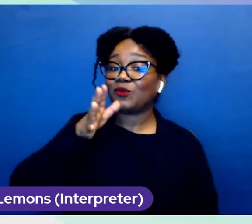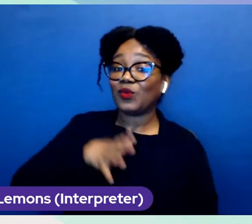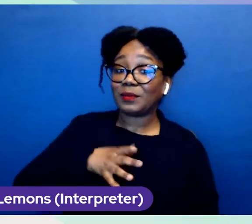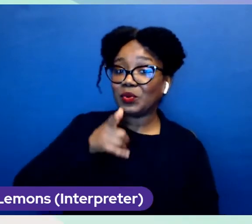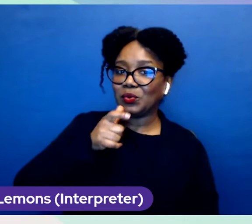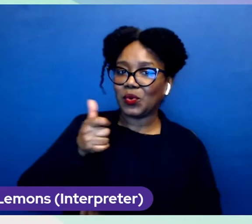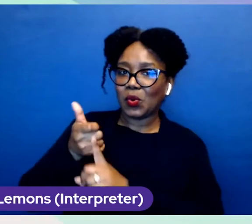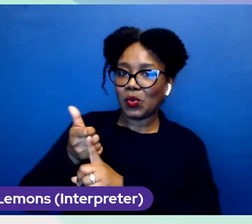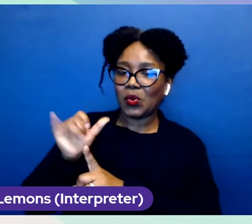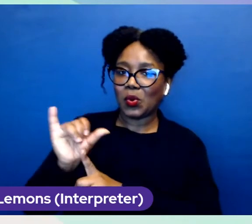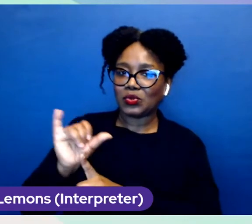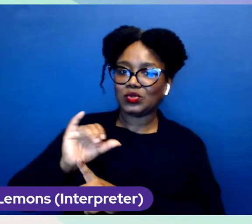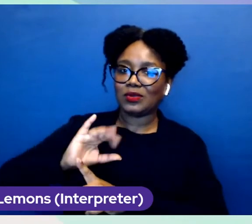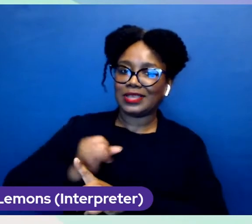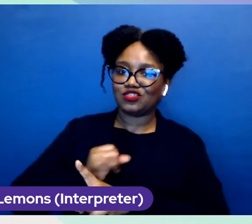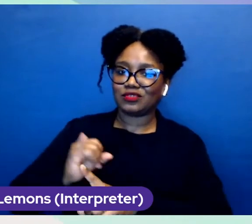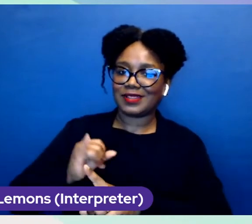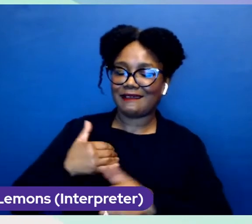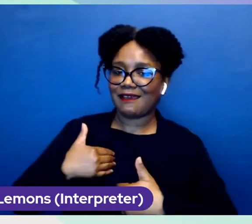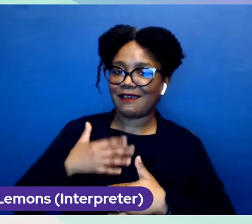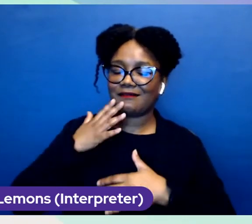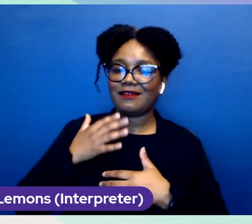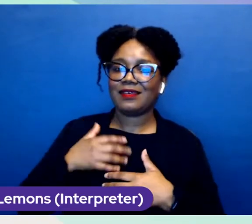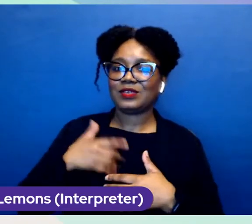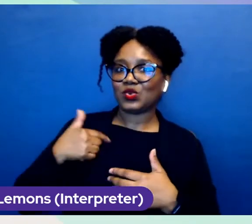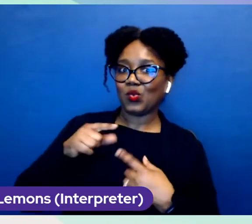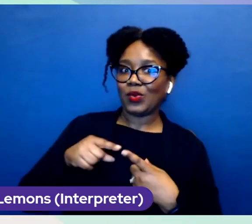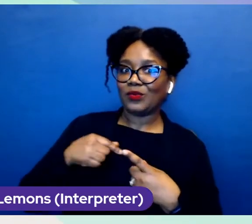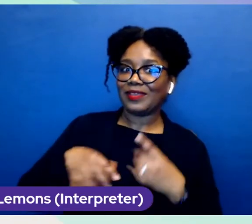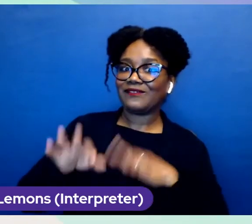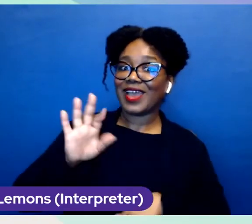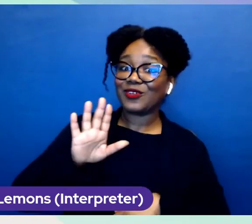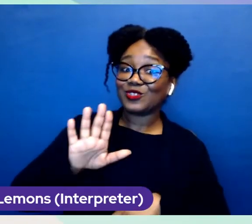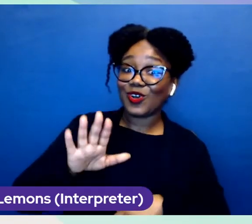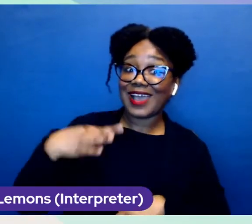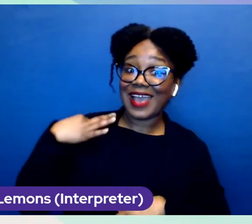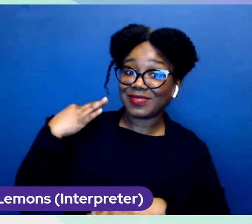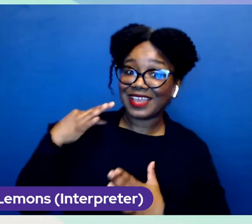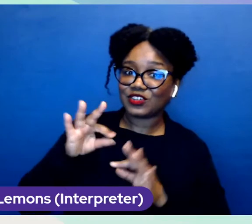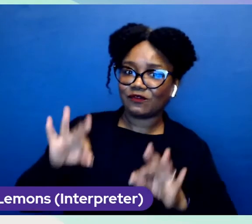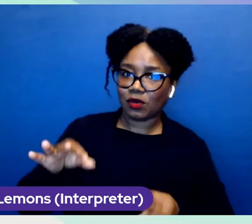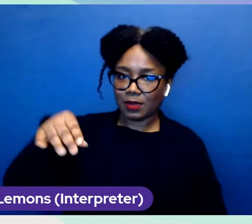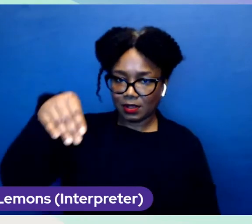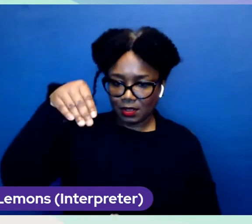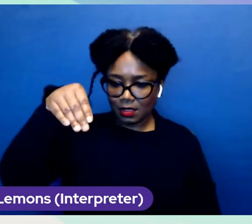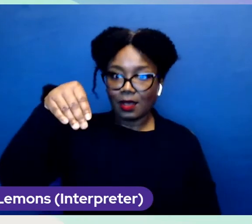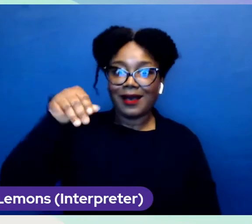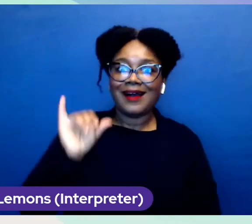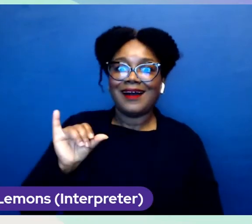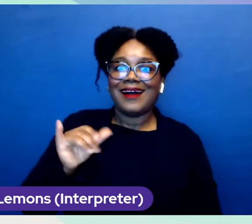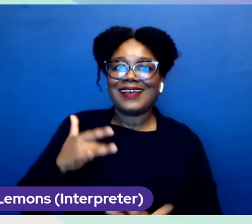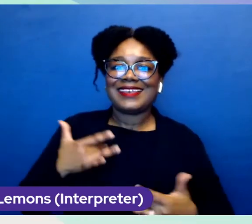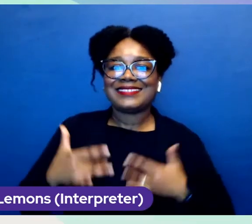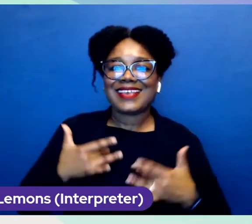musical director and I, when we found your application, we were very excited about having you because you're a percussionist, you're from Kenya. We haven't